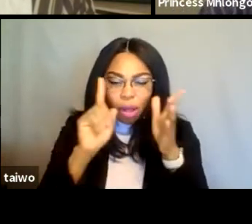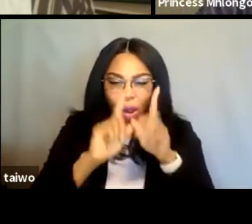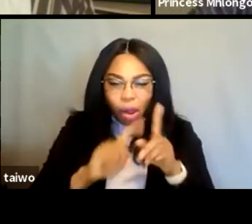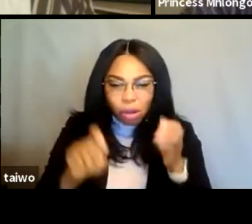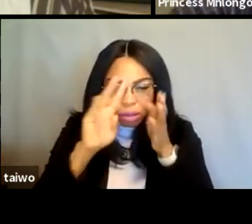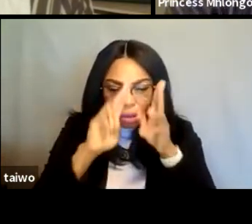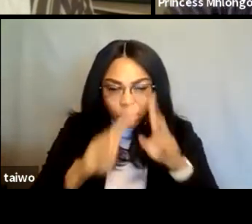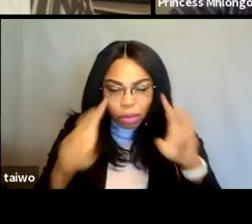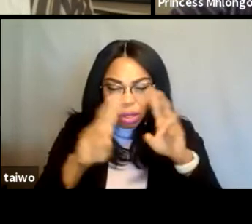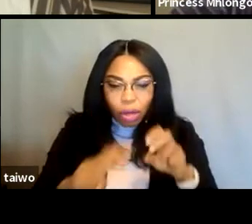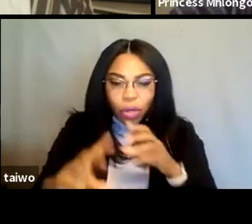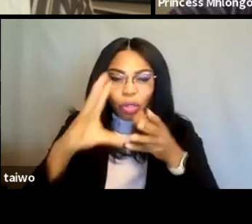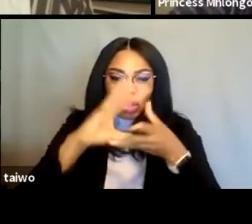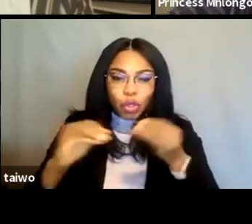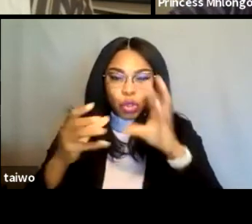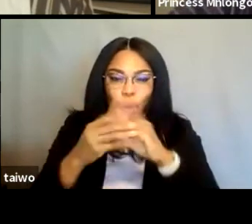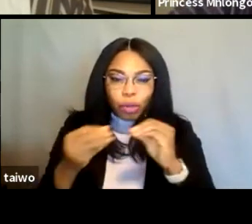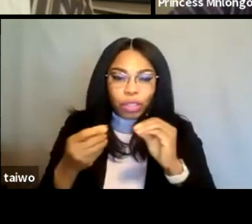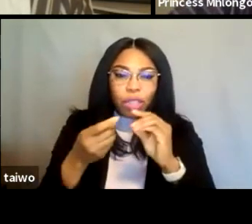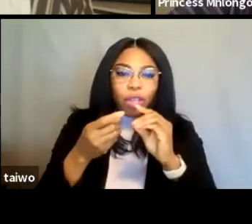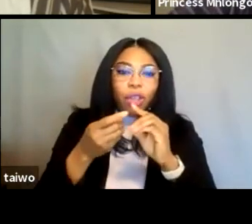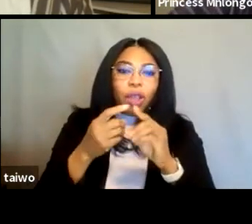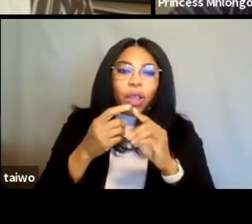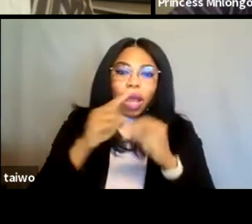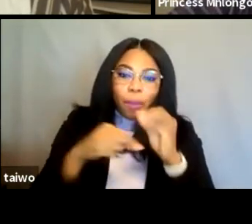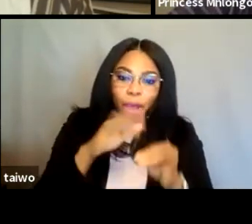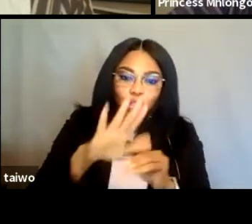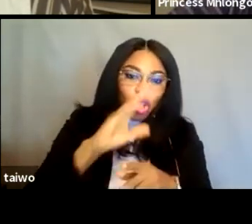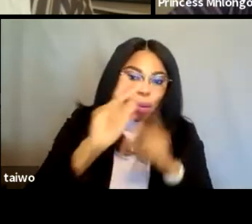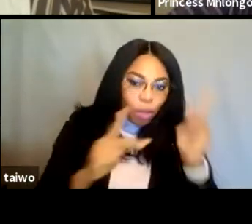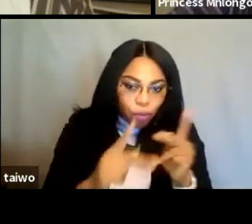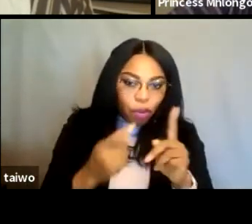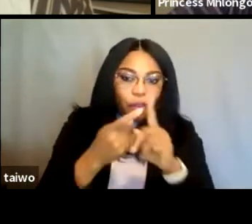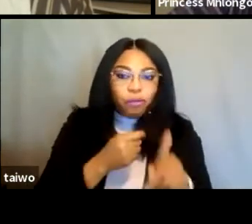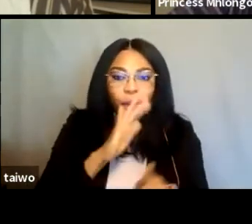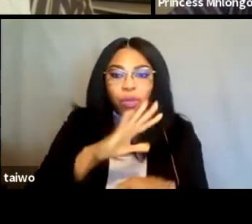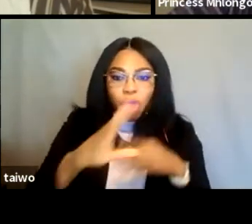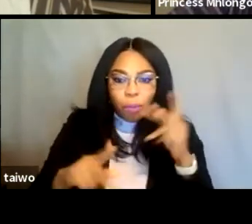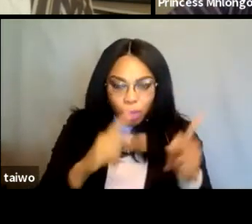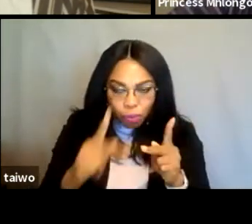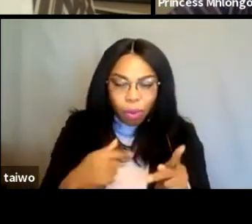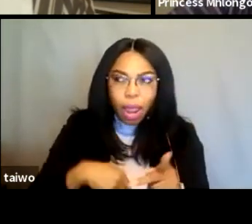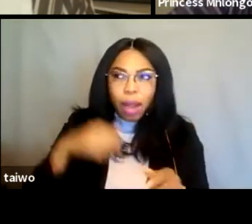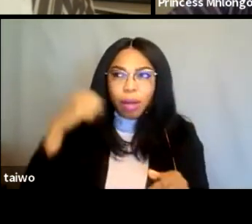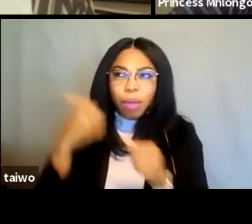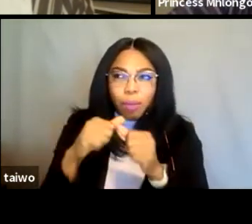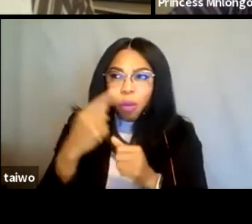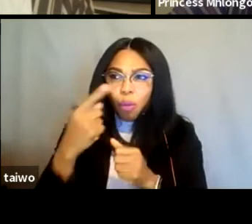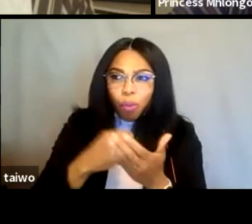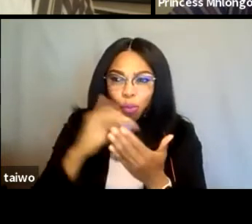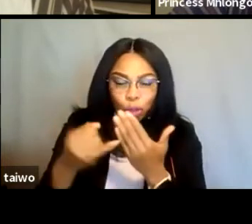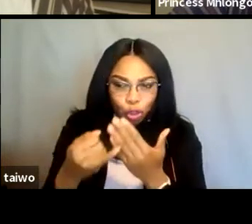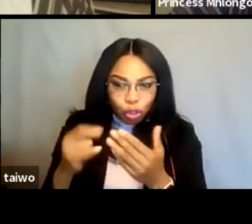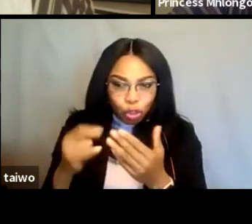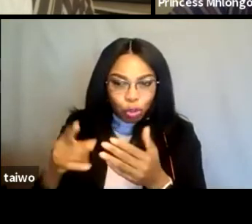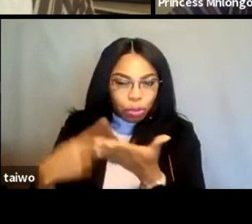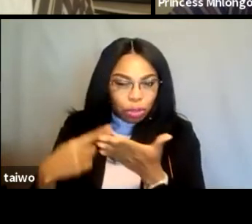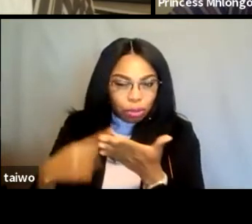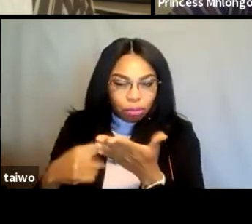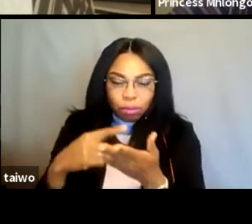stories that are of your people from your people. And I just remember one of your projects you just did that was centered around names, right?